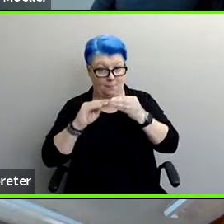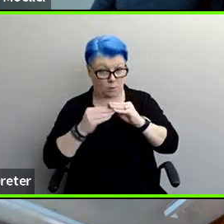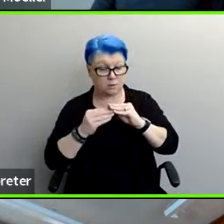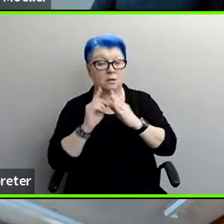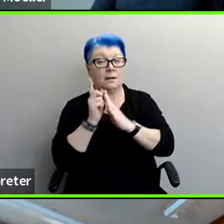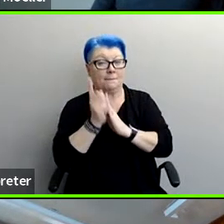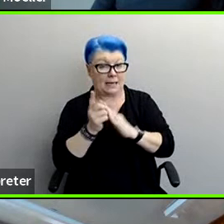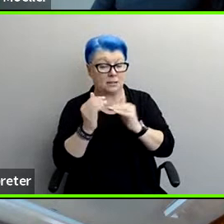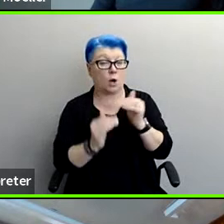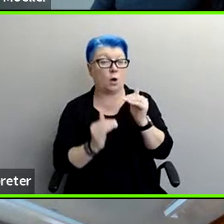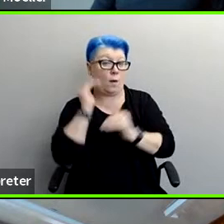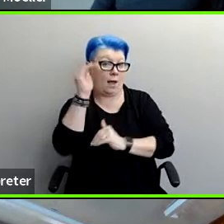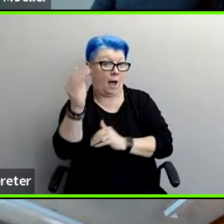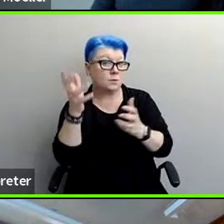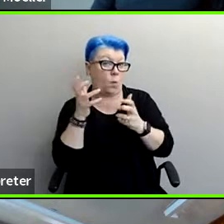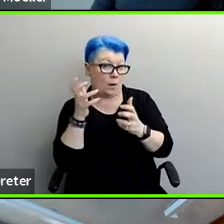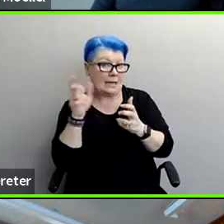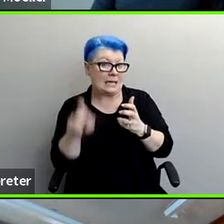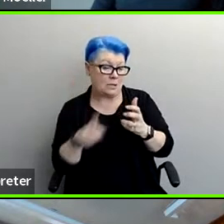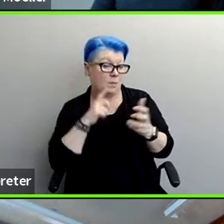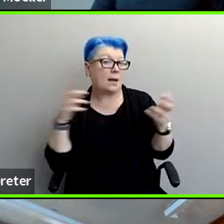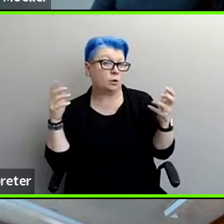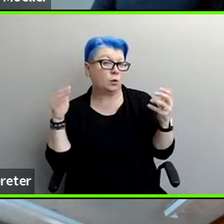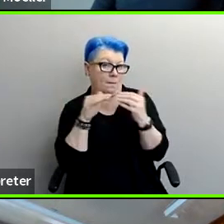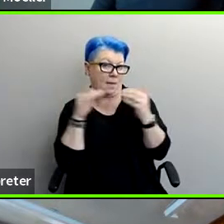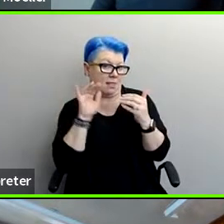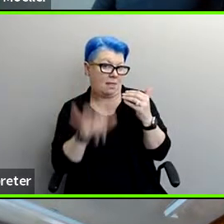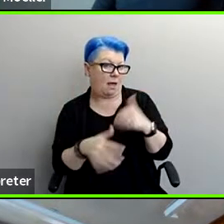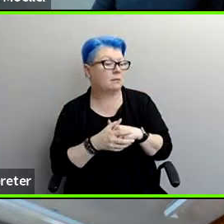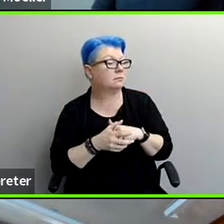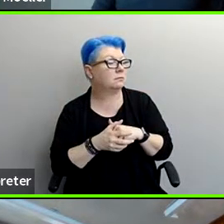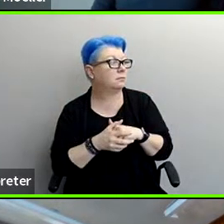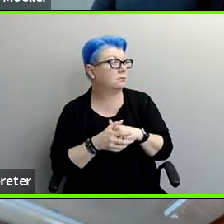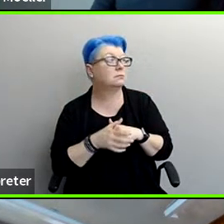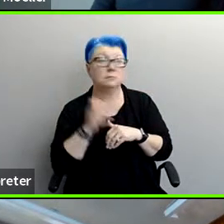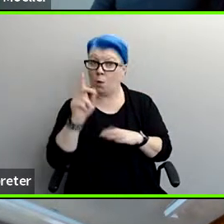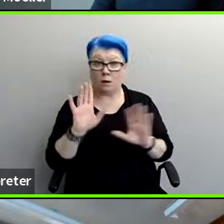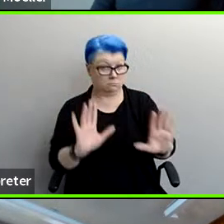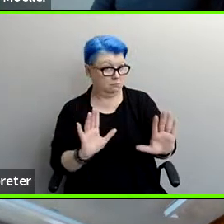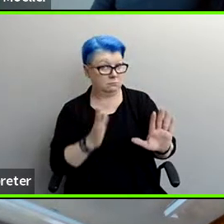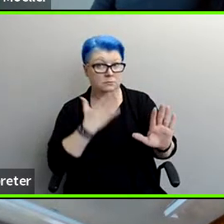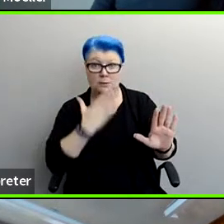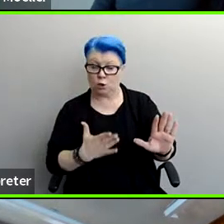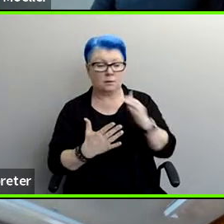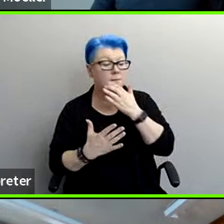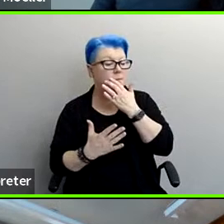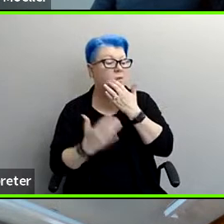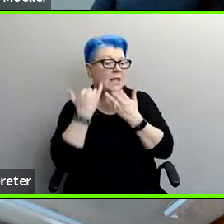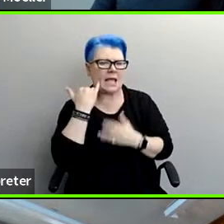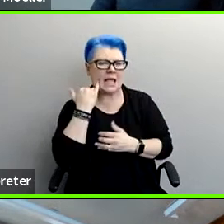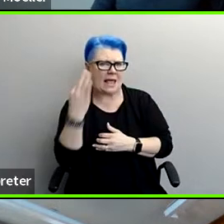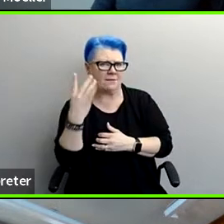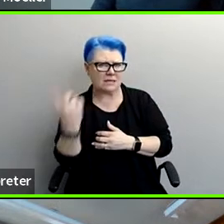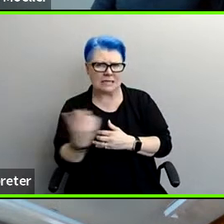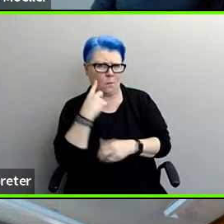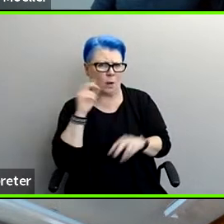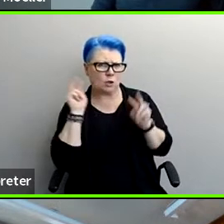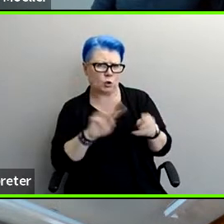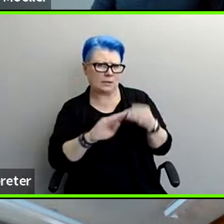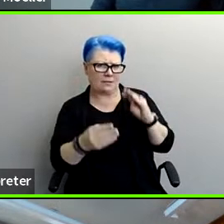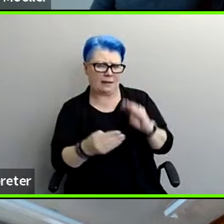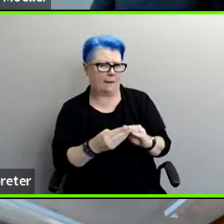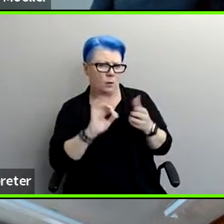not disagreeing, I just want to have answers, because if someone just looks at your numbers, okay, just looks at your numbers that's